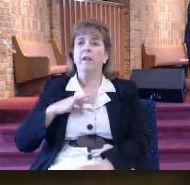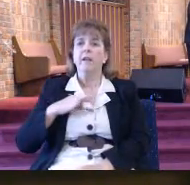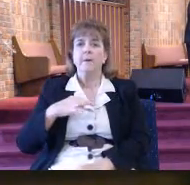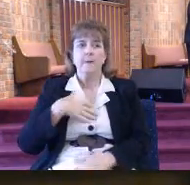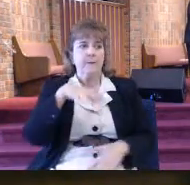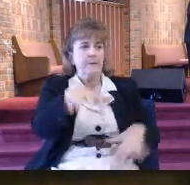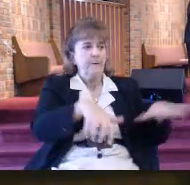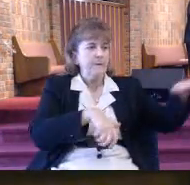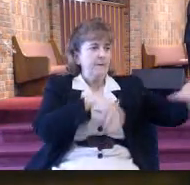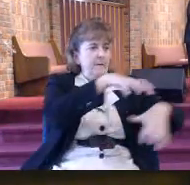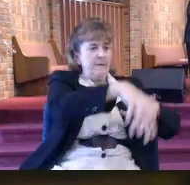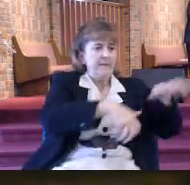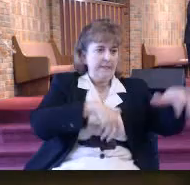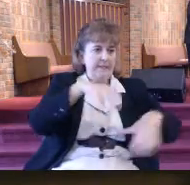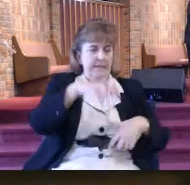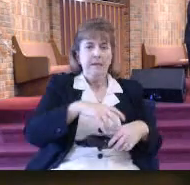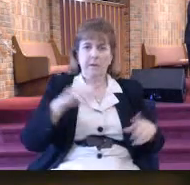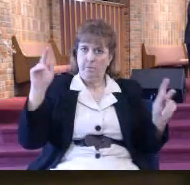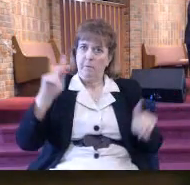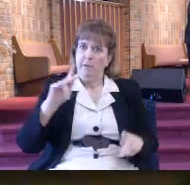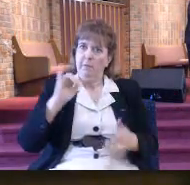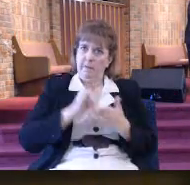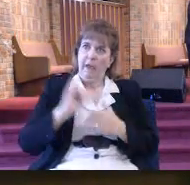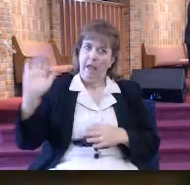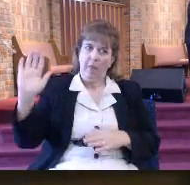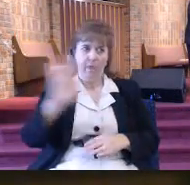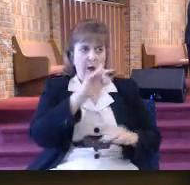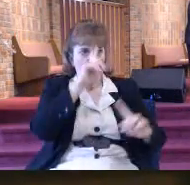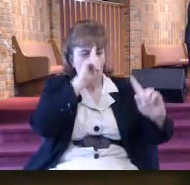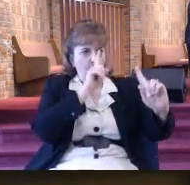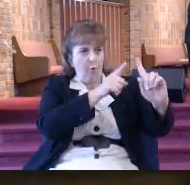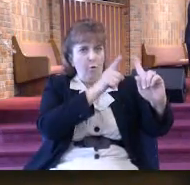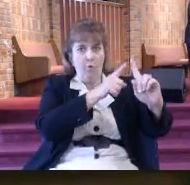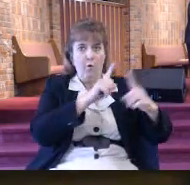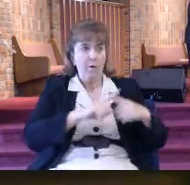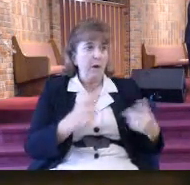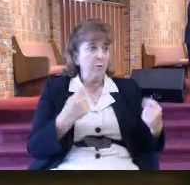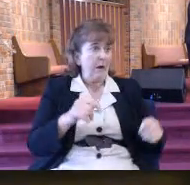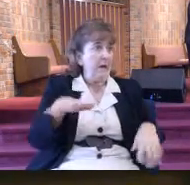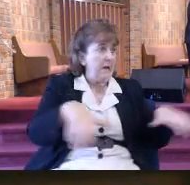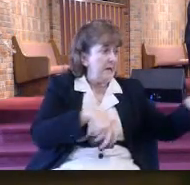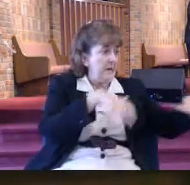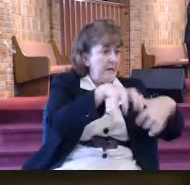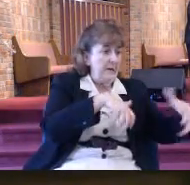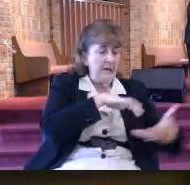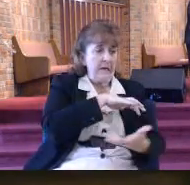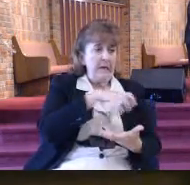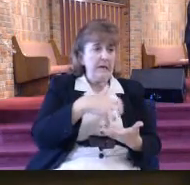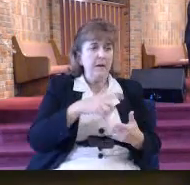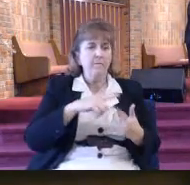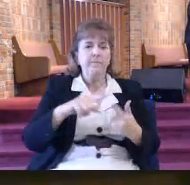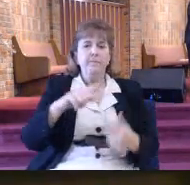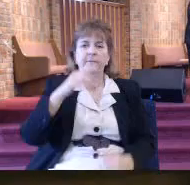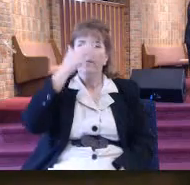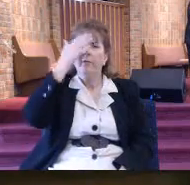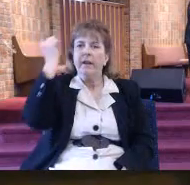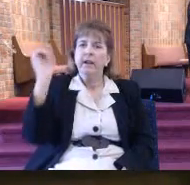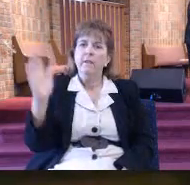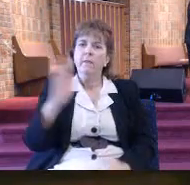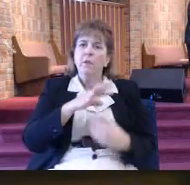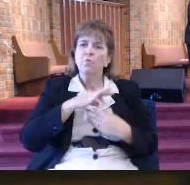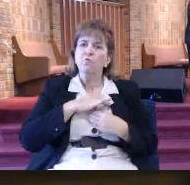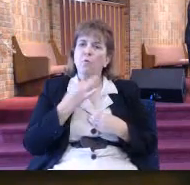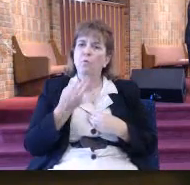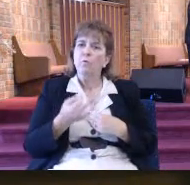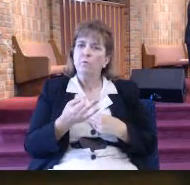to many seems life's goal, but in the eager rush for wealth, forgotten is the soul.